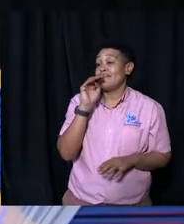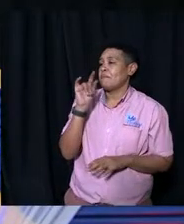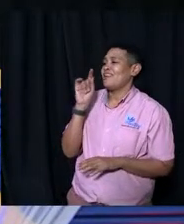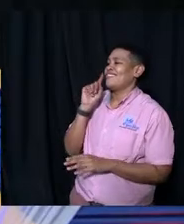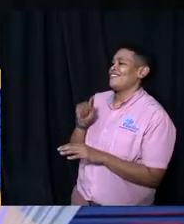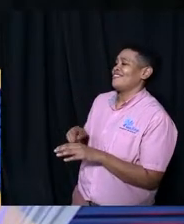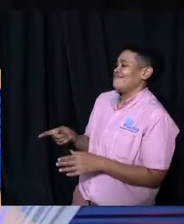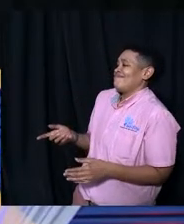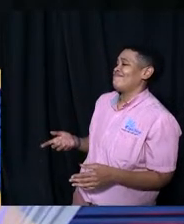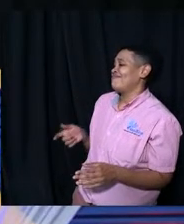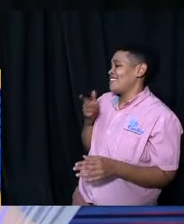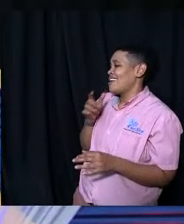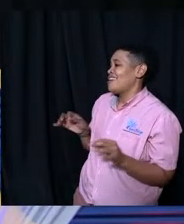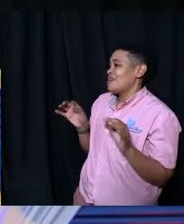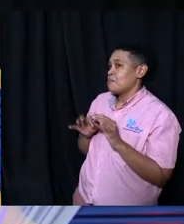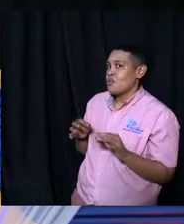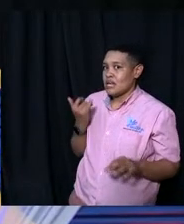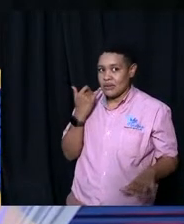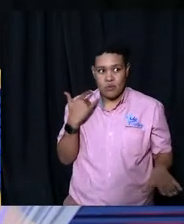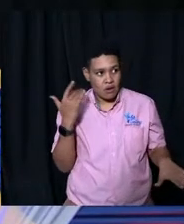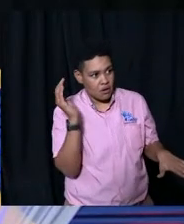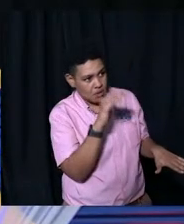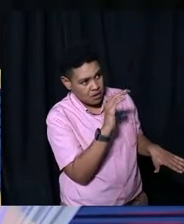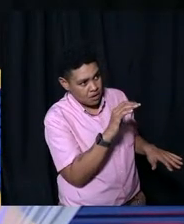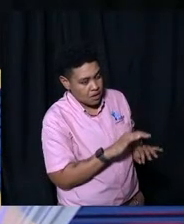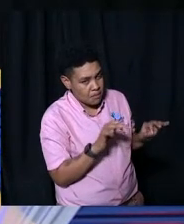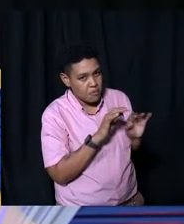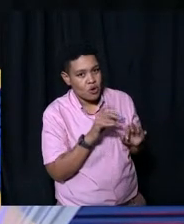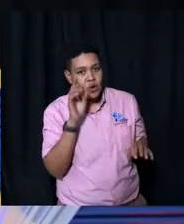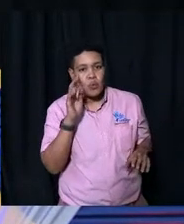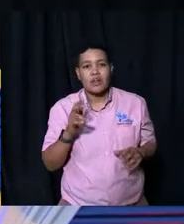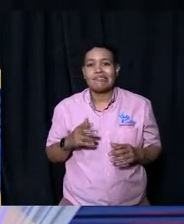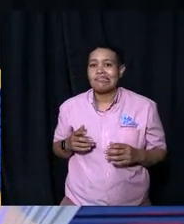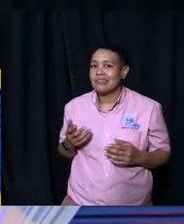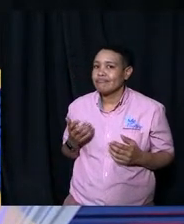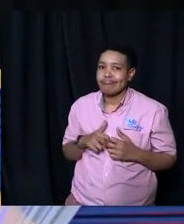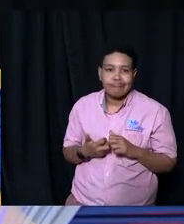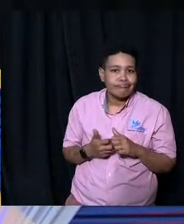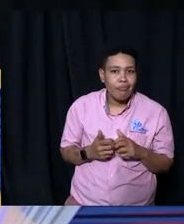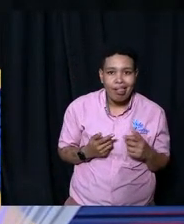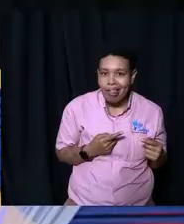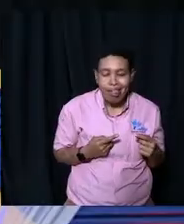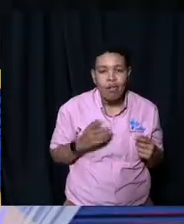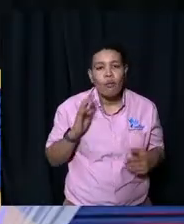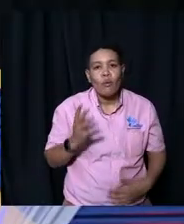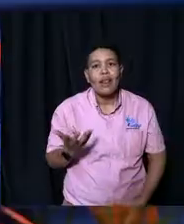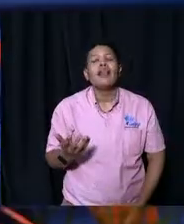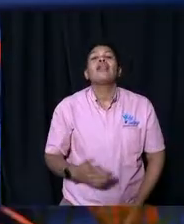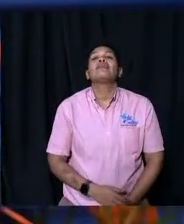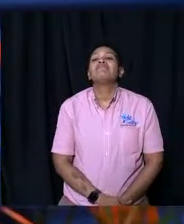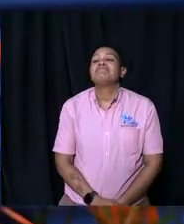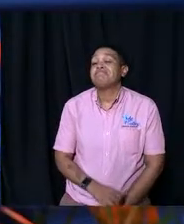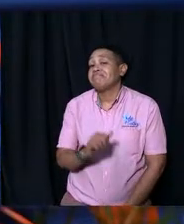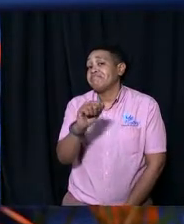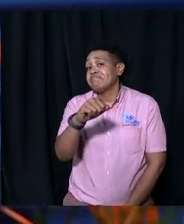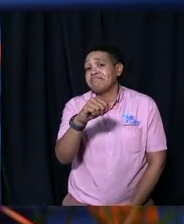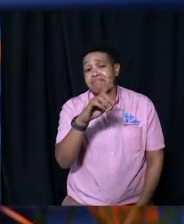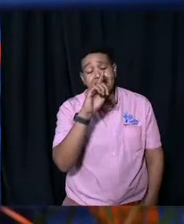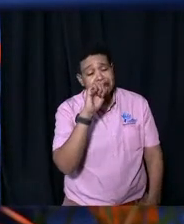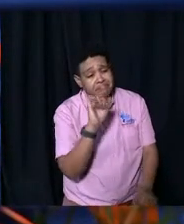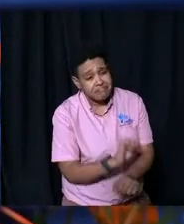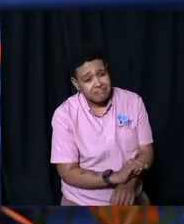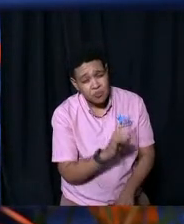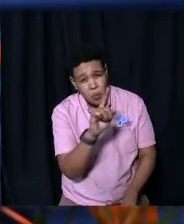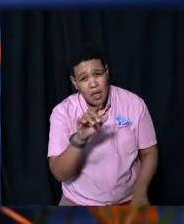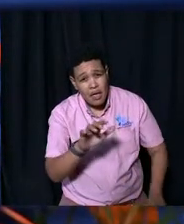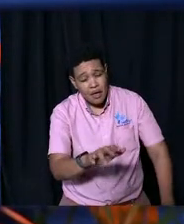that it is important, then we'll be having a battle uphill. Yes, certainly. One of the actions that we